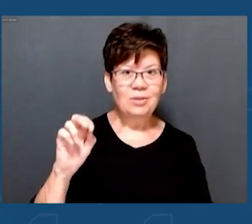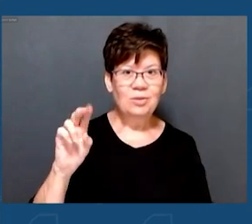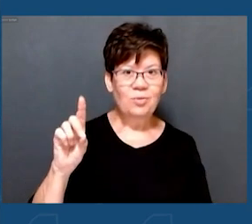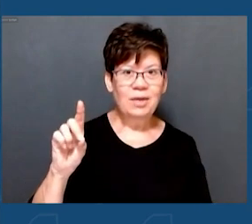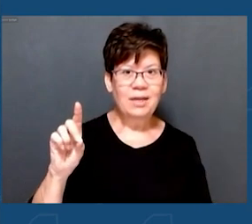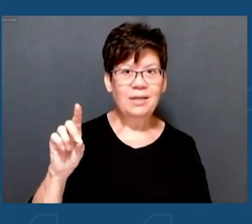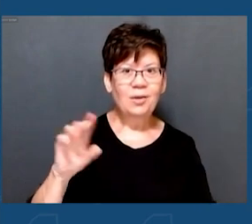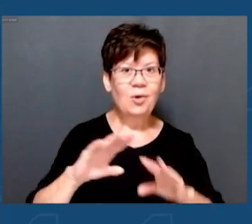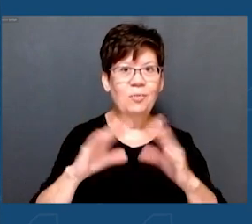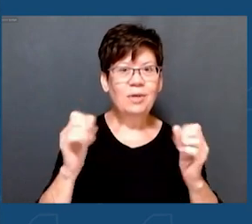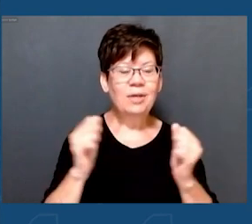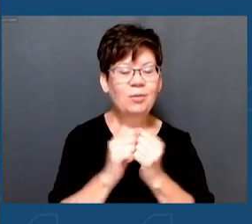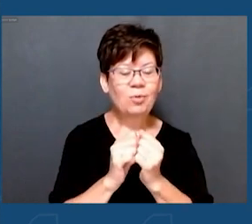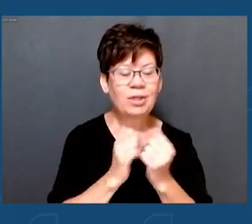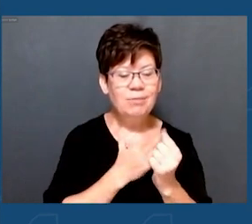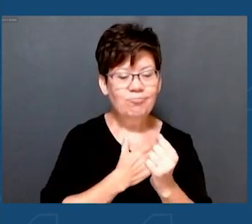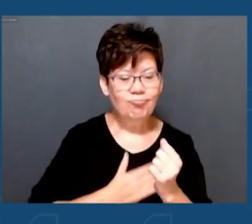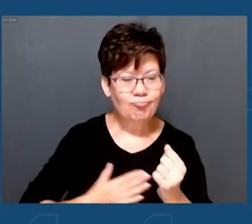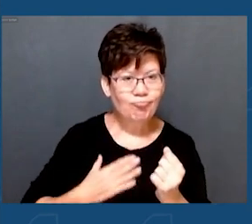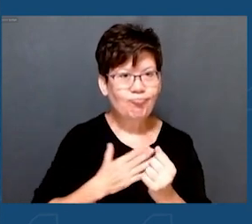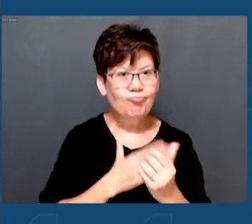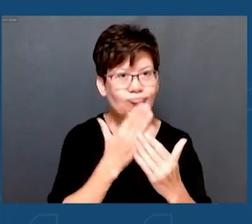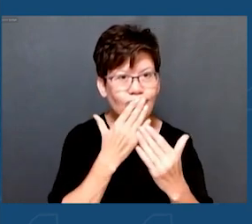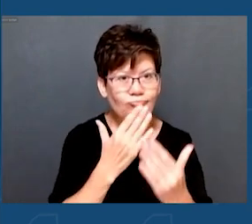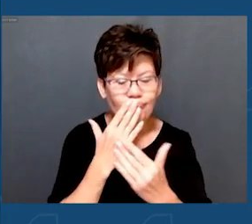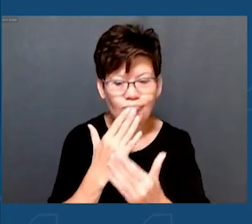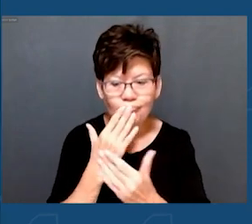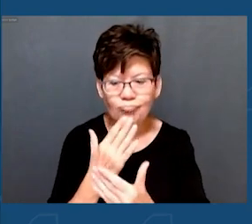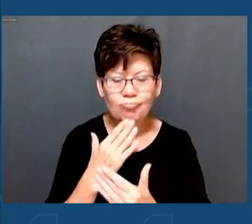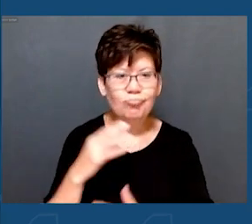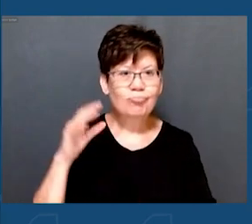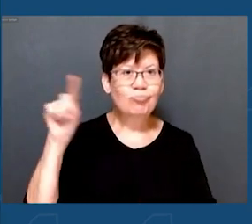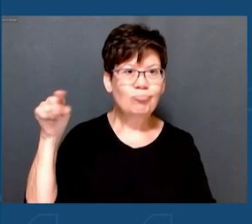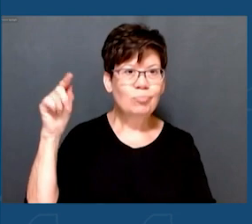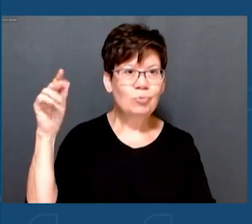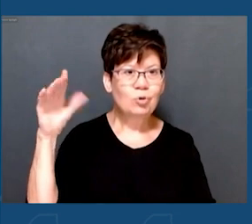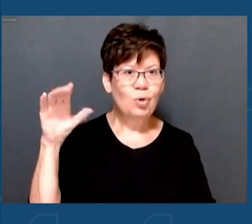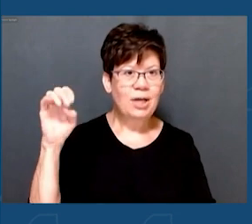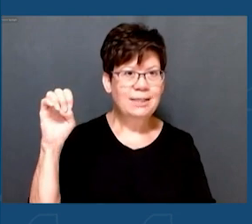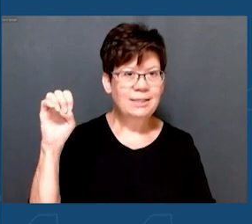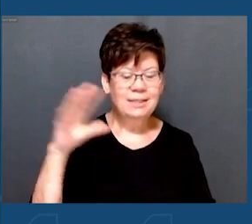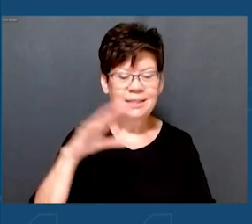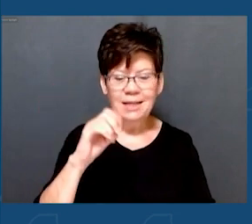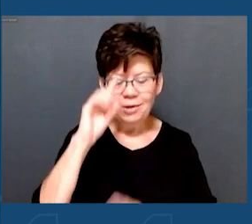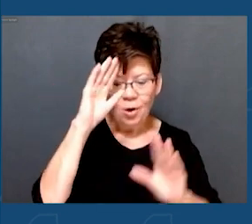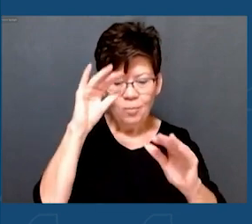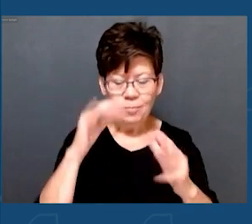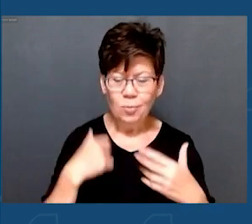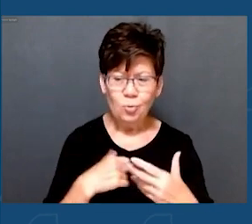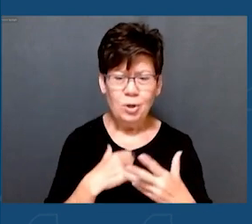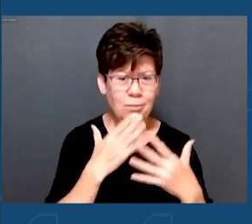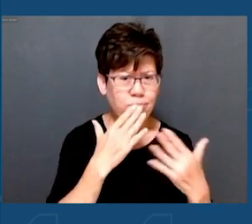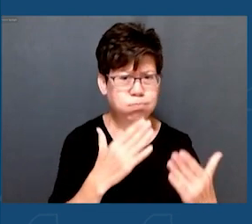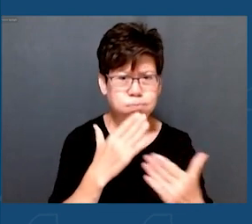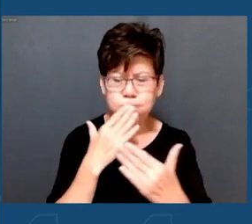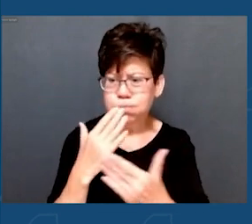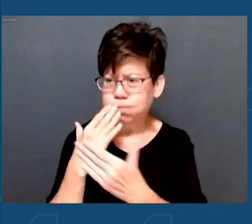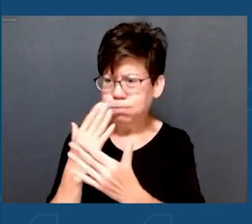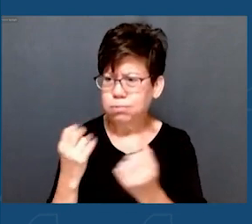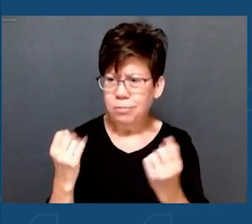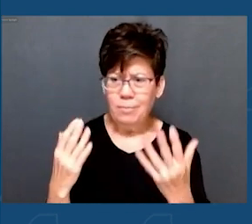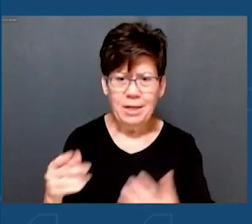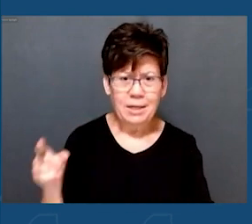such hope for the future. We are so thankful to so many of you who have been with this